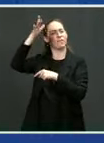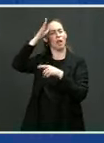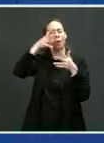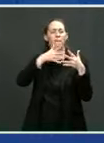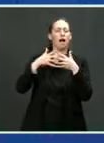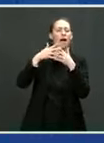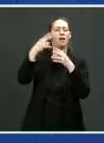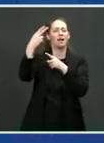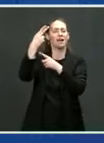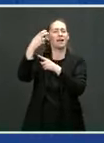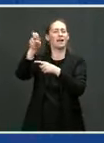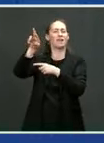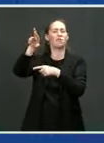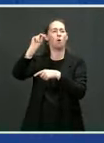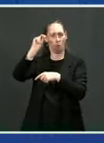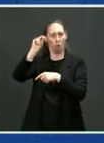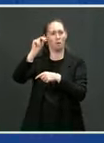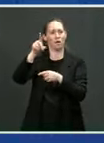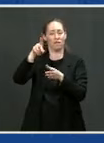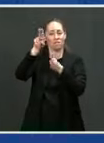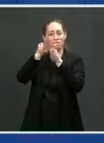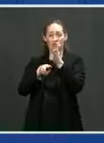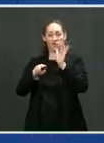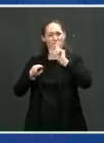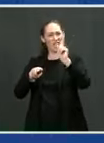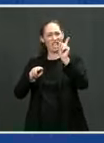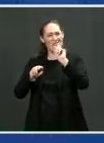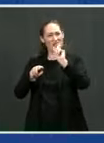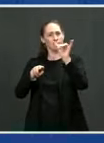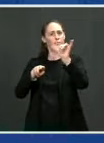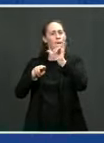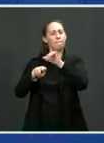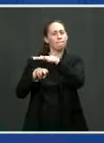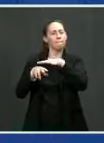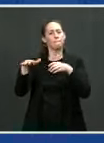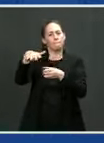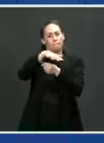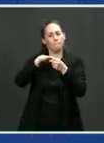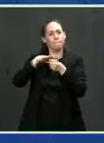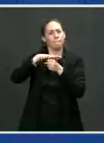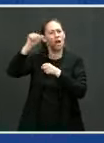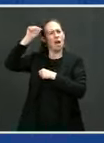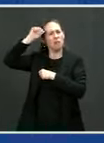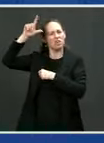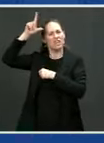Abraham Lincoln lay, on a catafalque built for Abraham Lincoln.